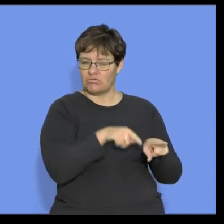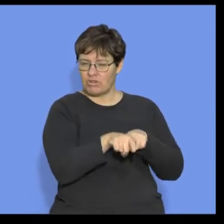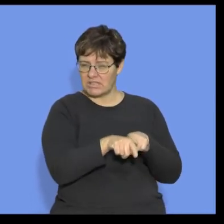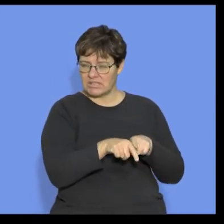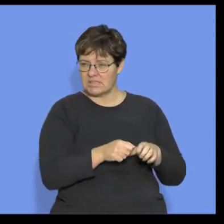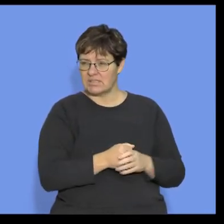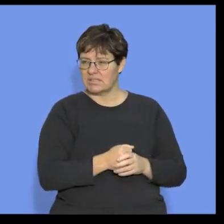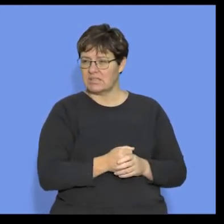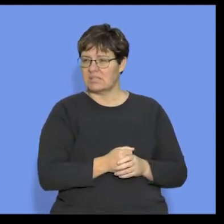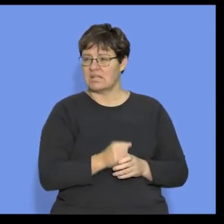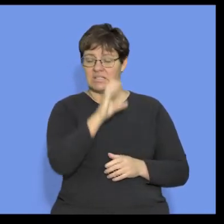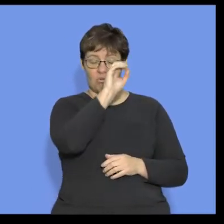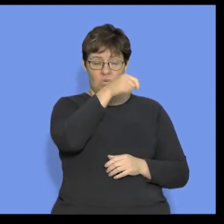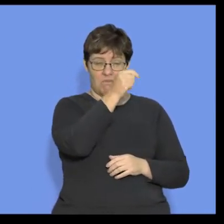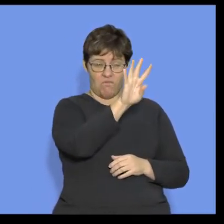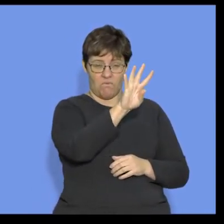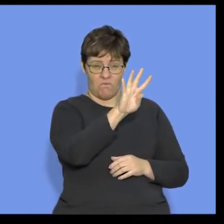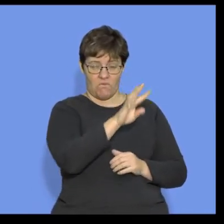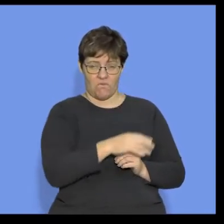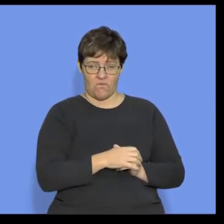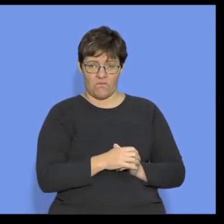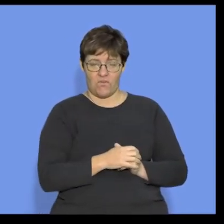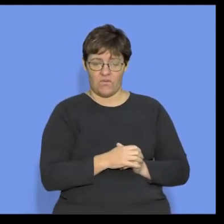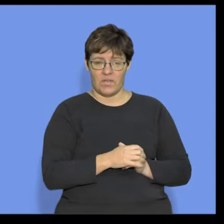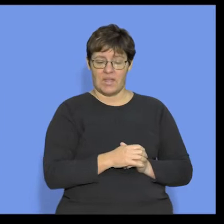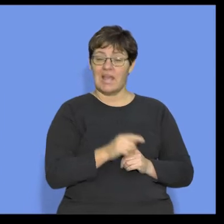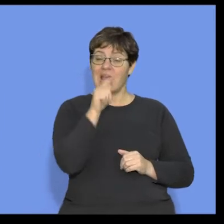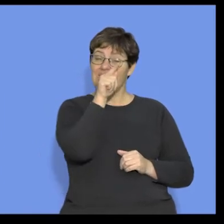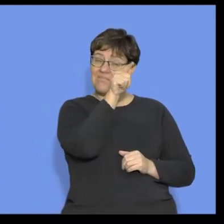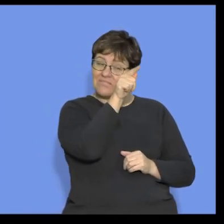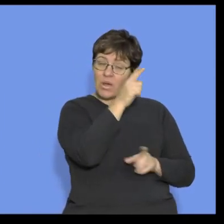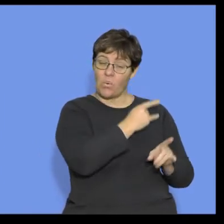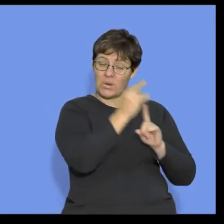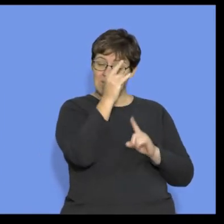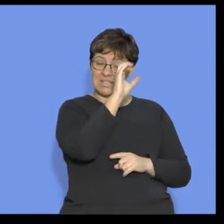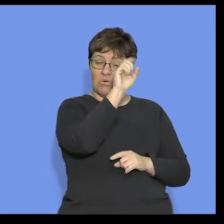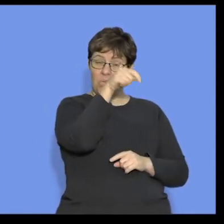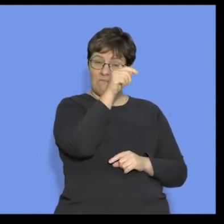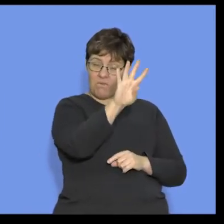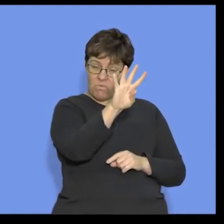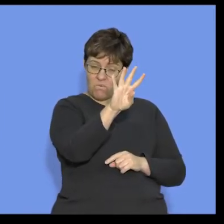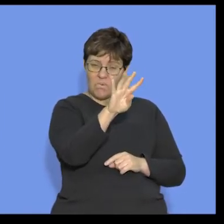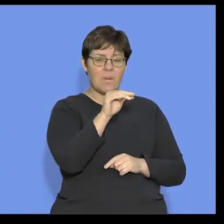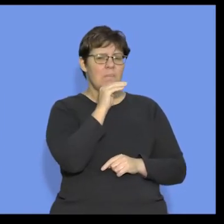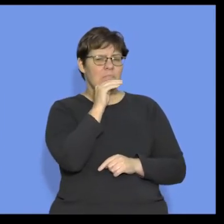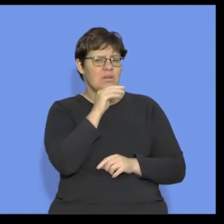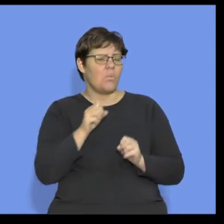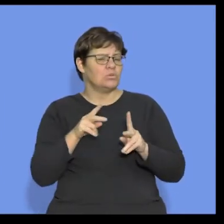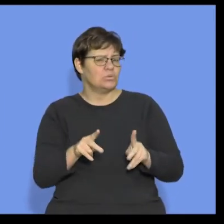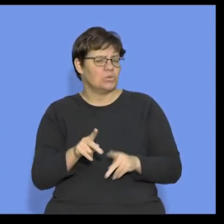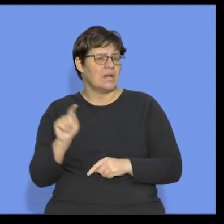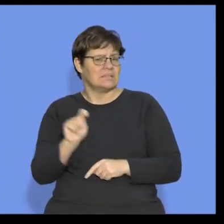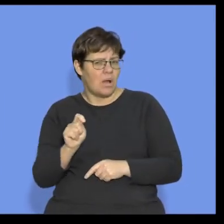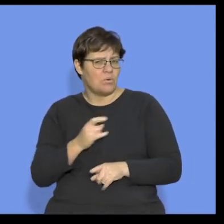It's what? 0.4. If the chance that Peter will win a race is 0.4, what is the chance of